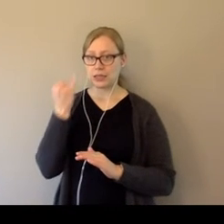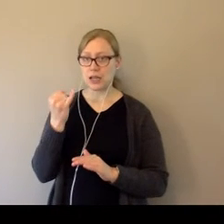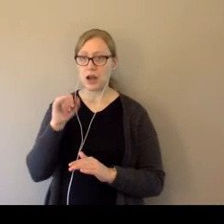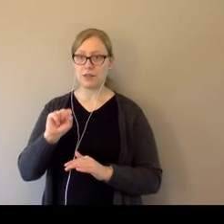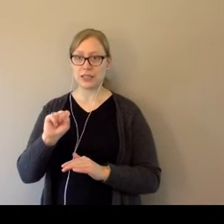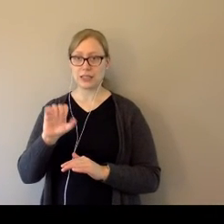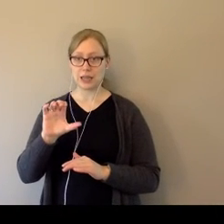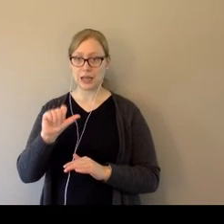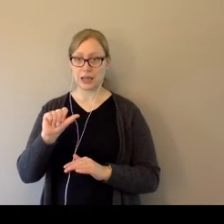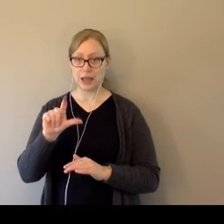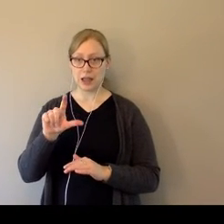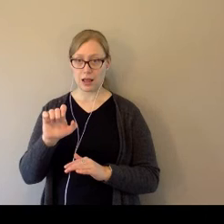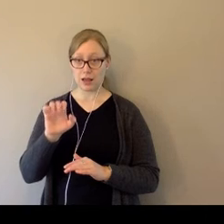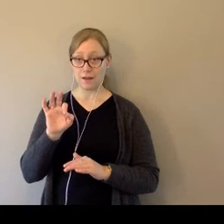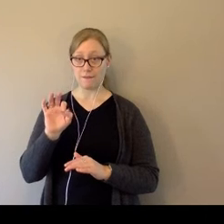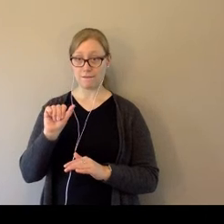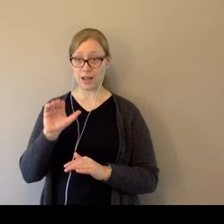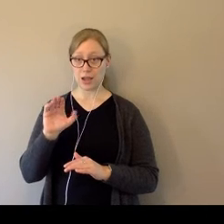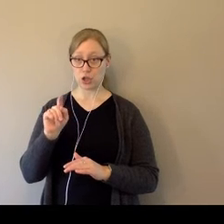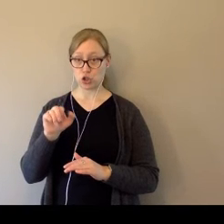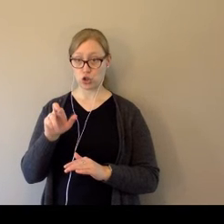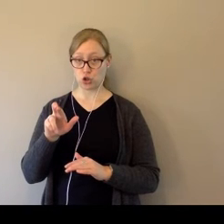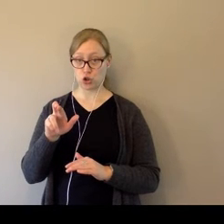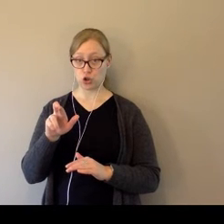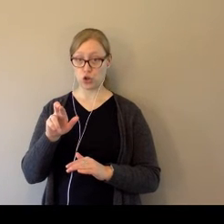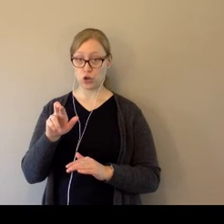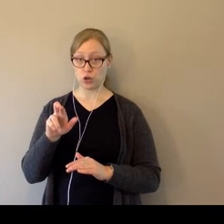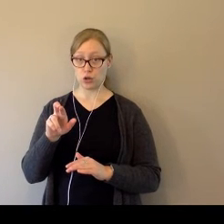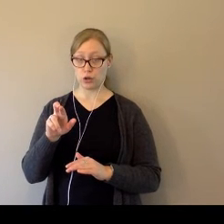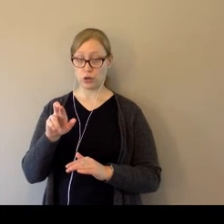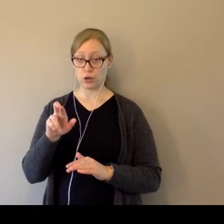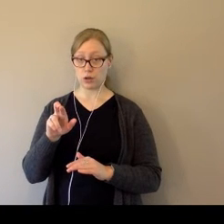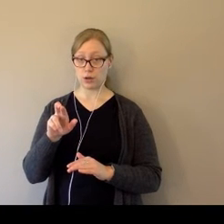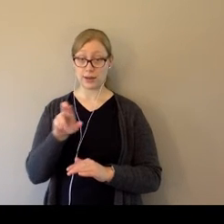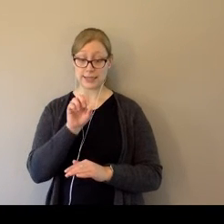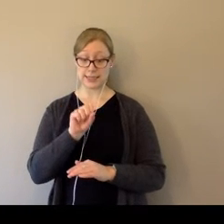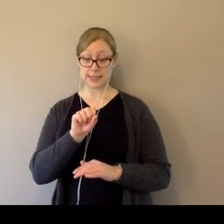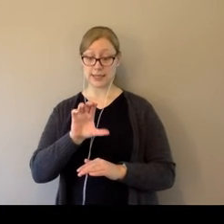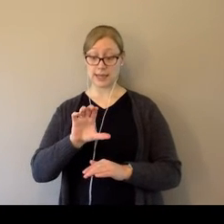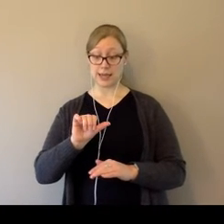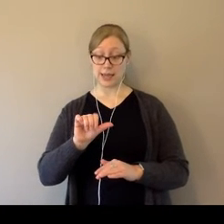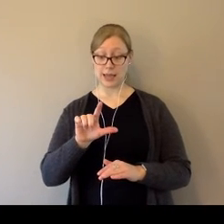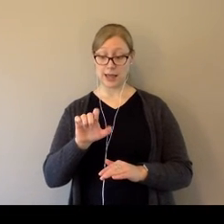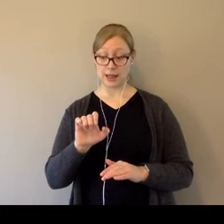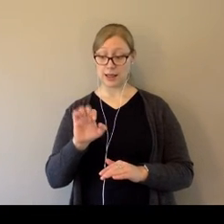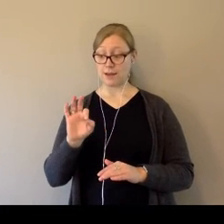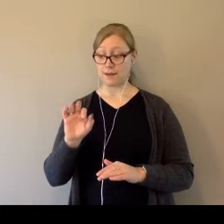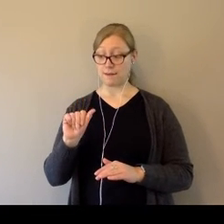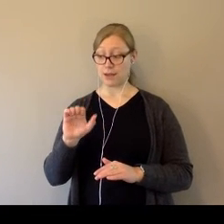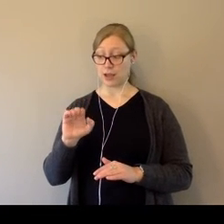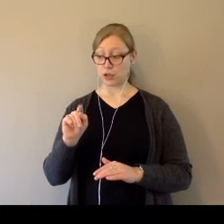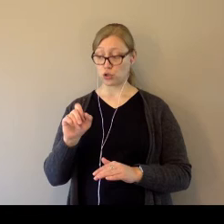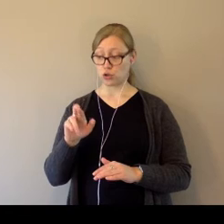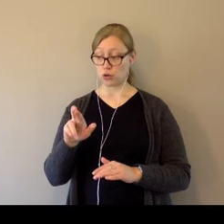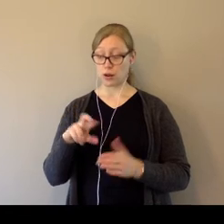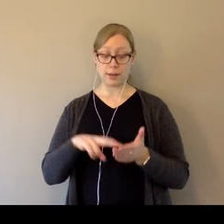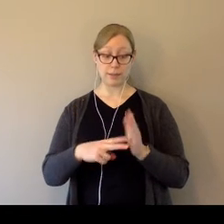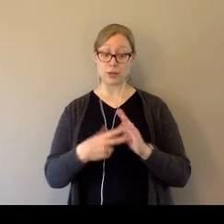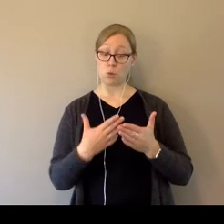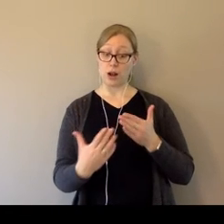scale factor from the small to the large. The scale factor, what I would multiply by the sides of the